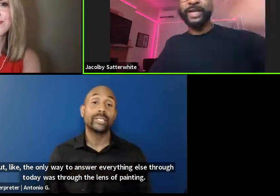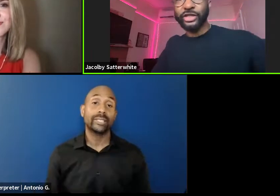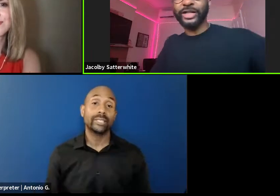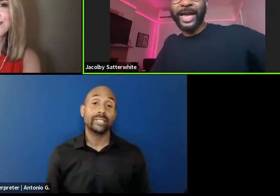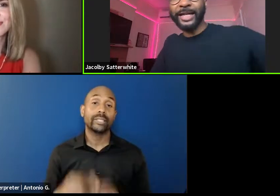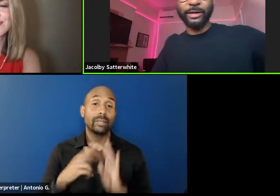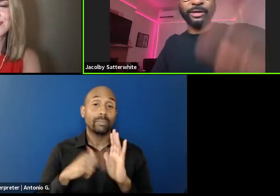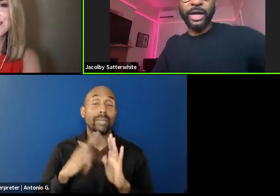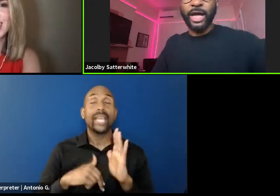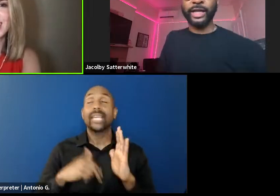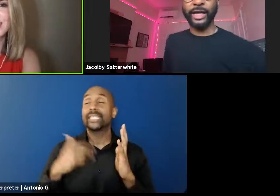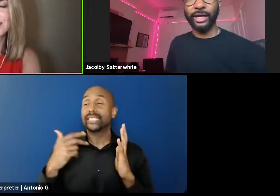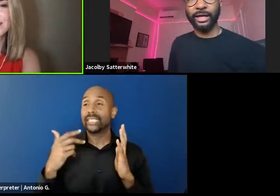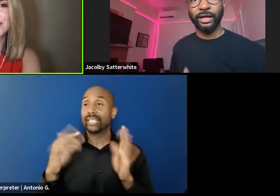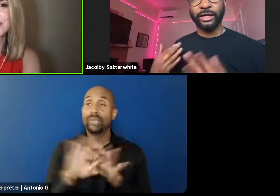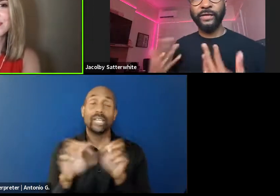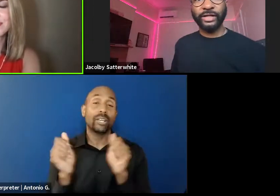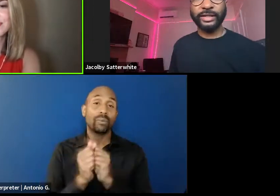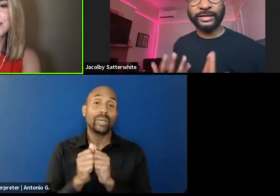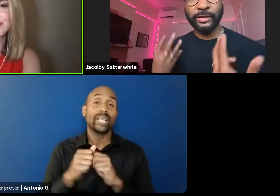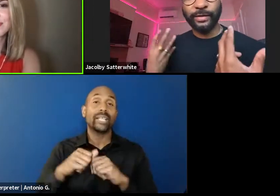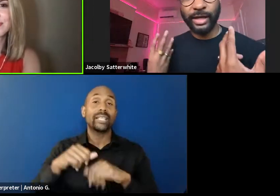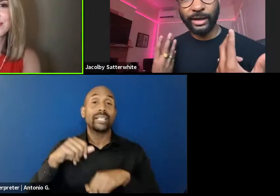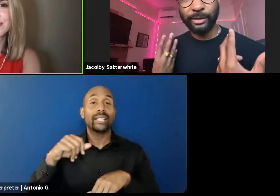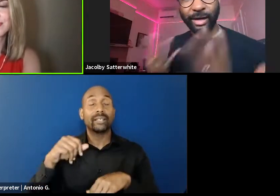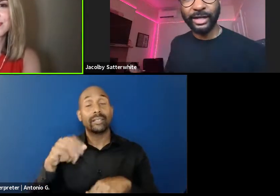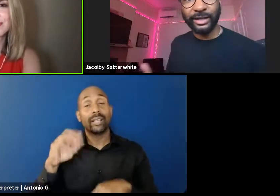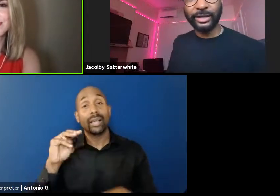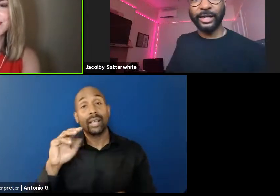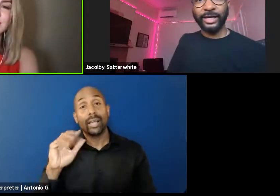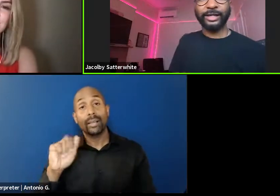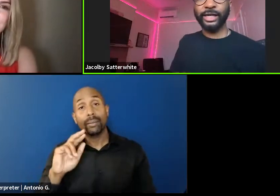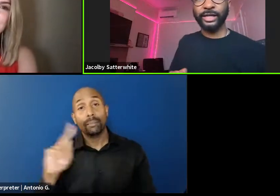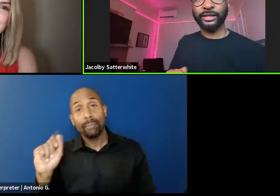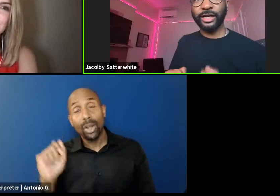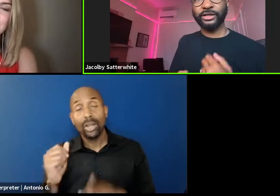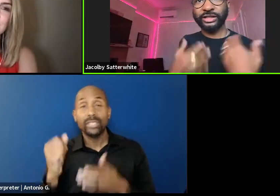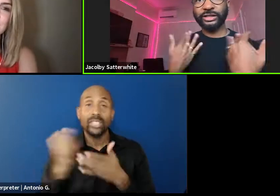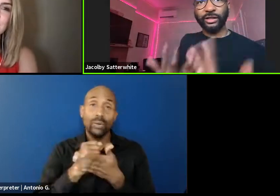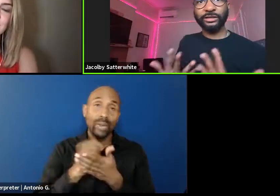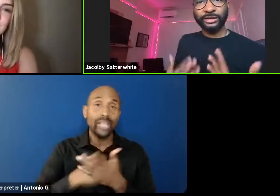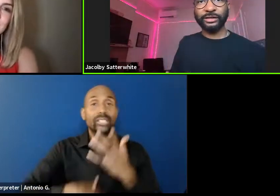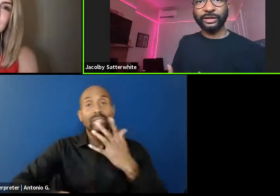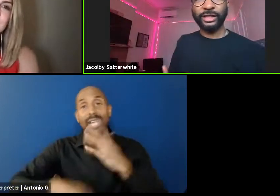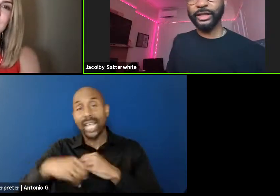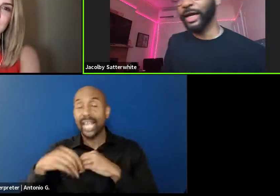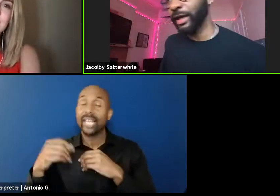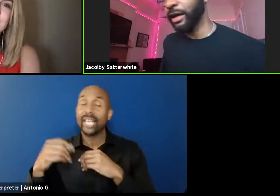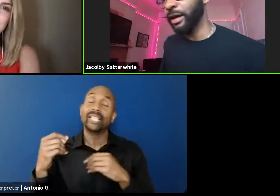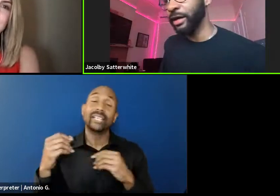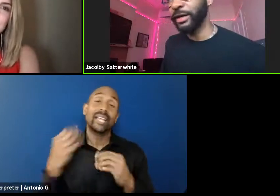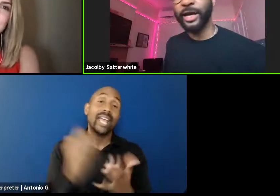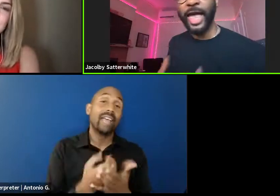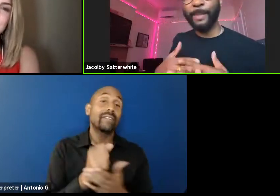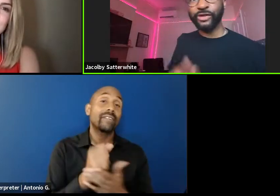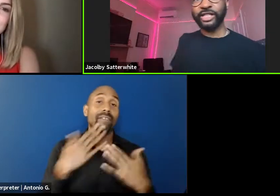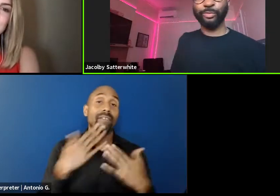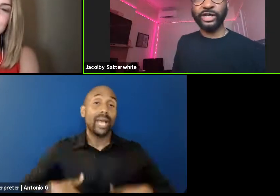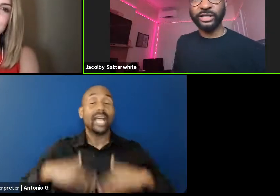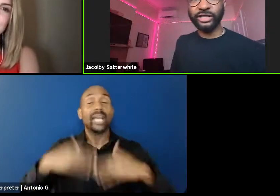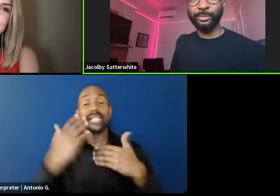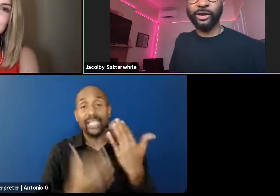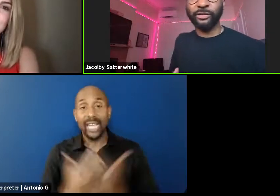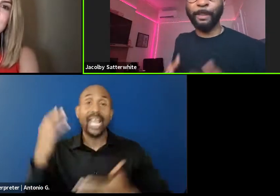marks and erasure and adding like evidence of like the body and the hand, like the gestalt theory, and like